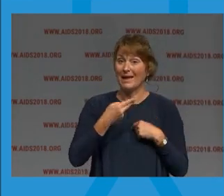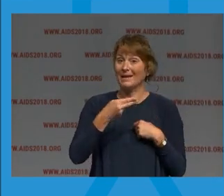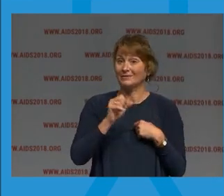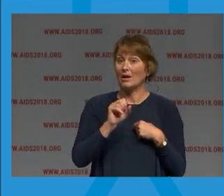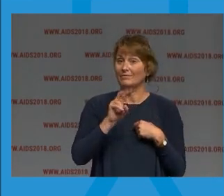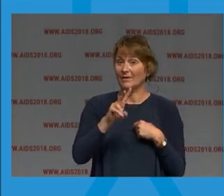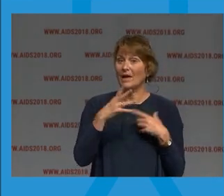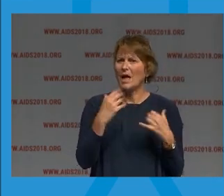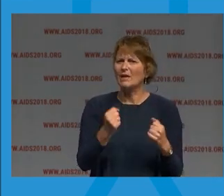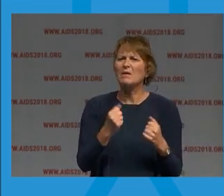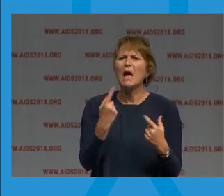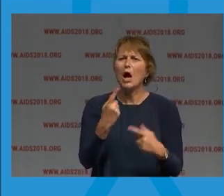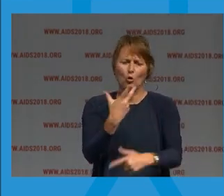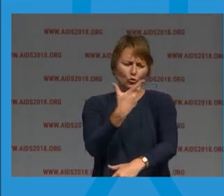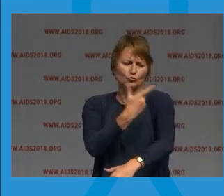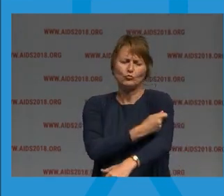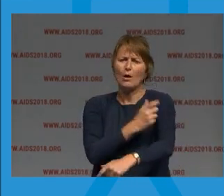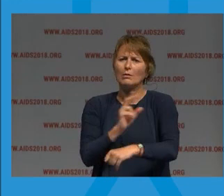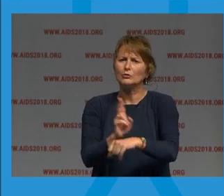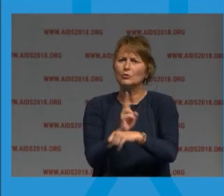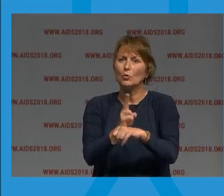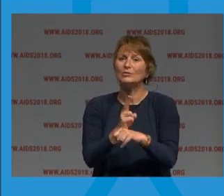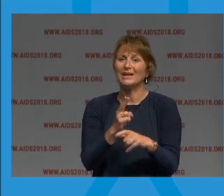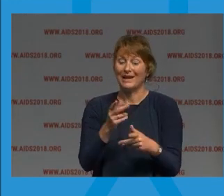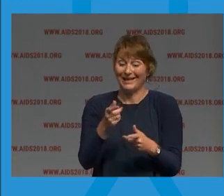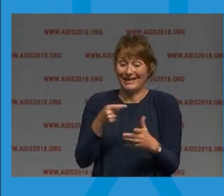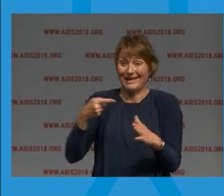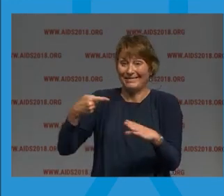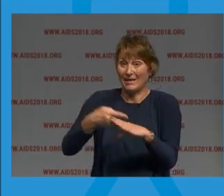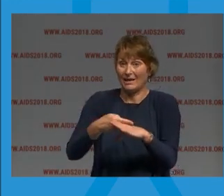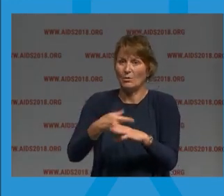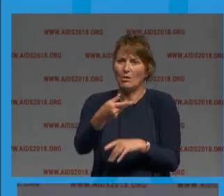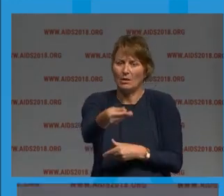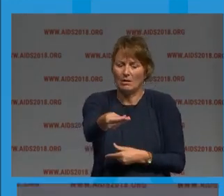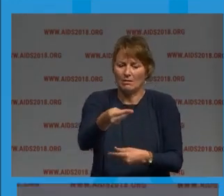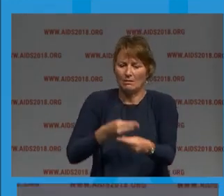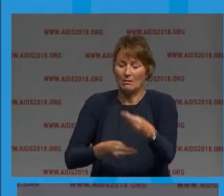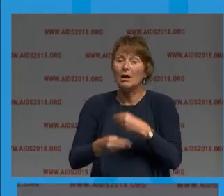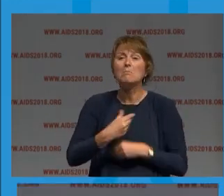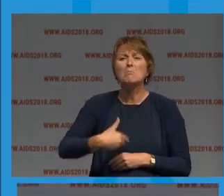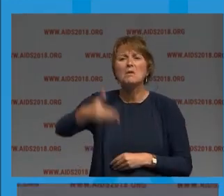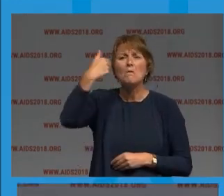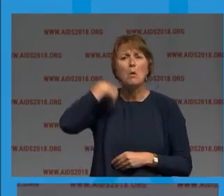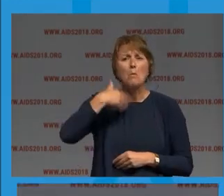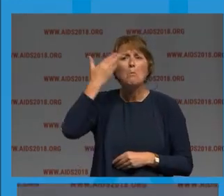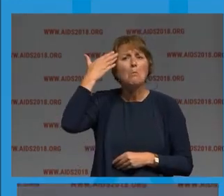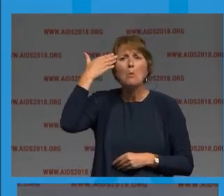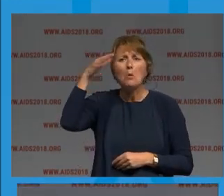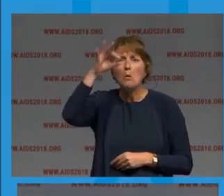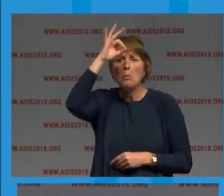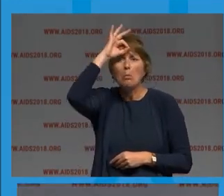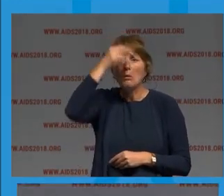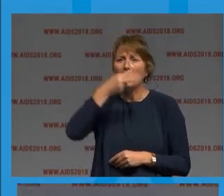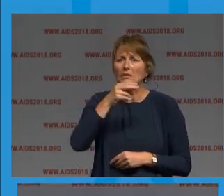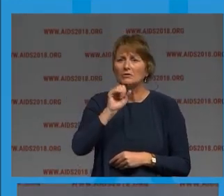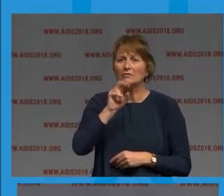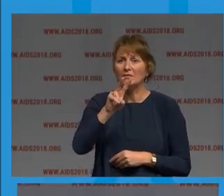time of infection, I had no knowledge about HIV. Reasonably, I strongly support